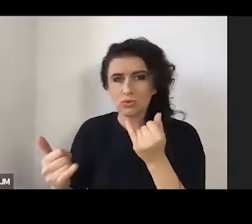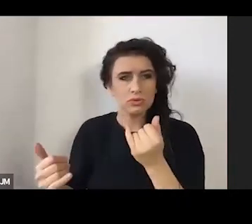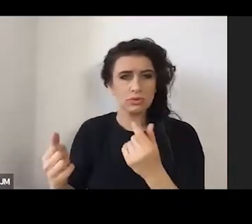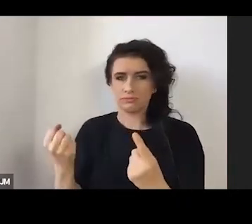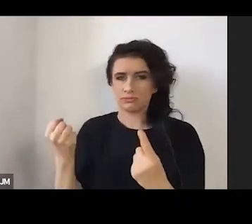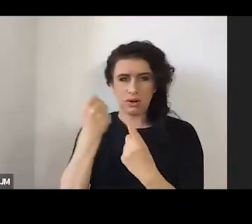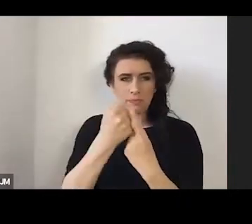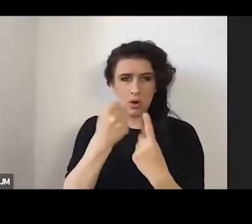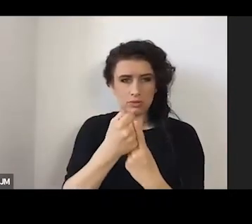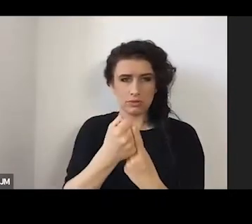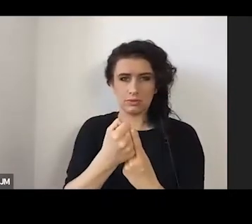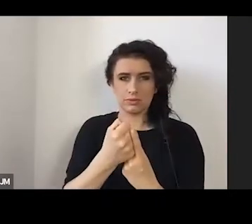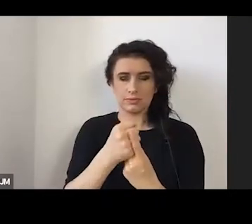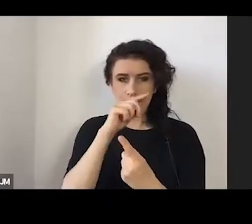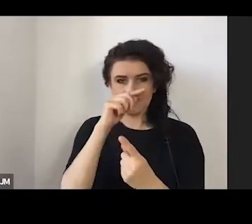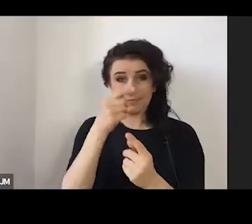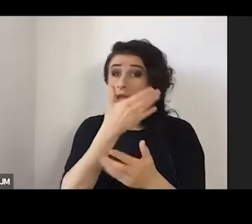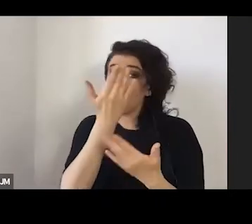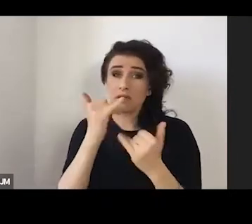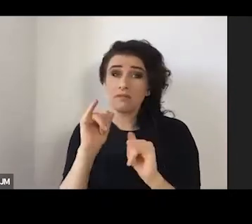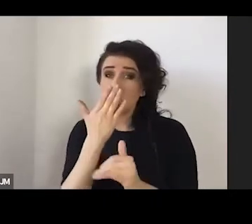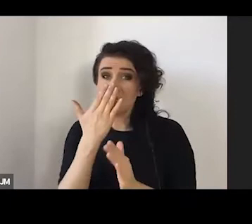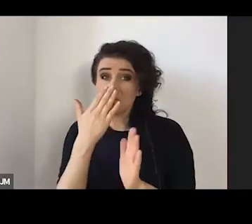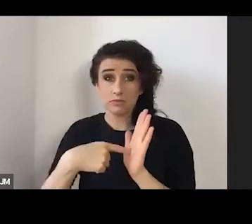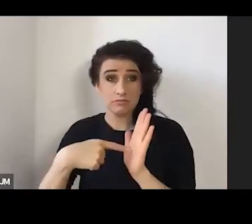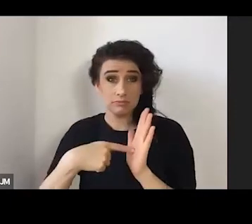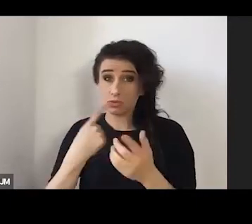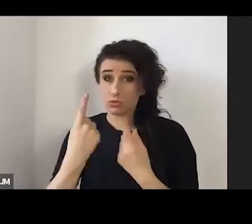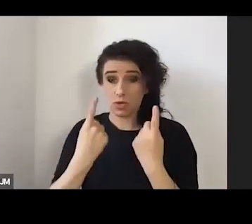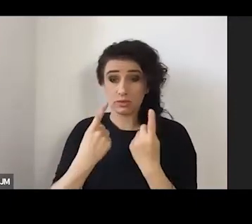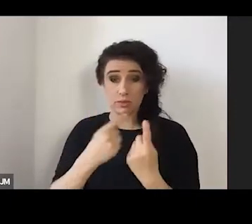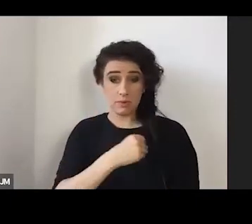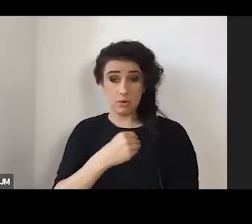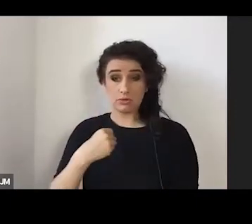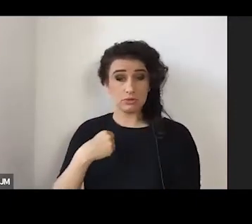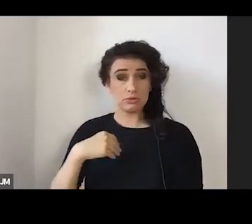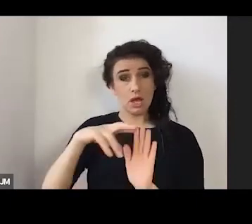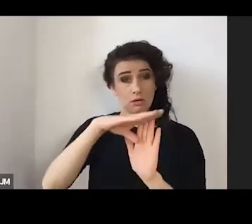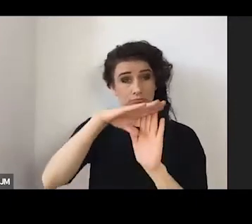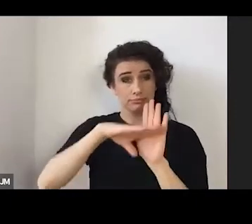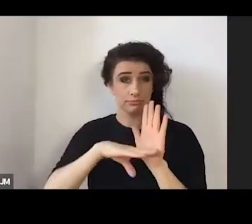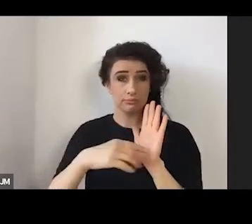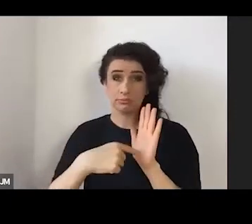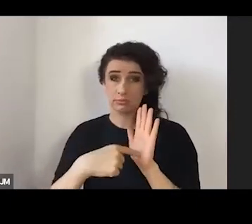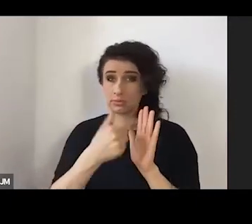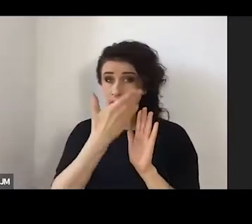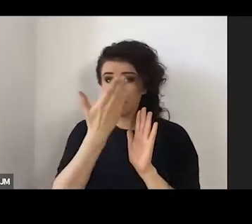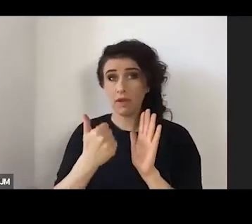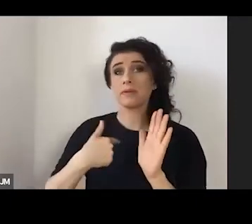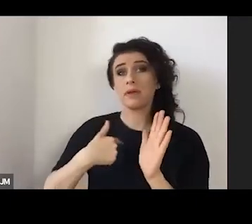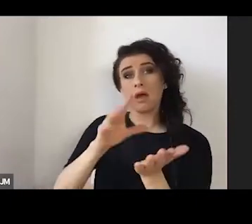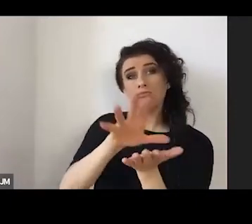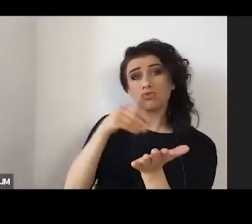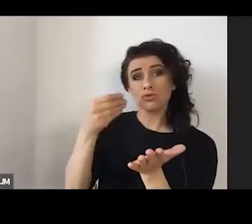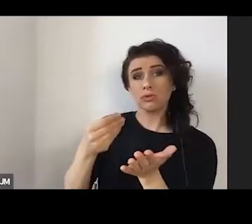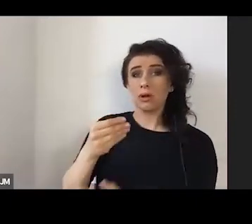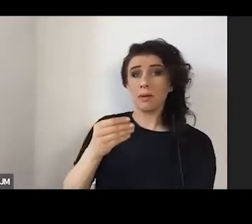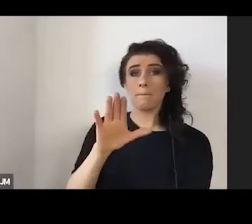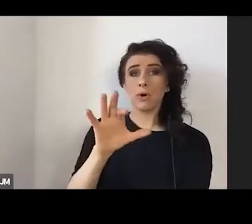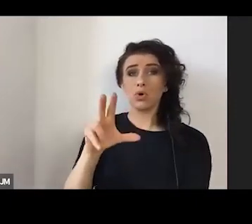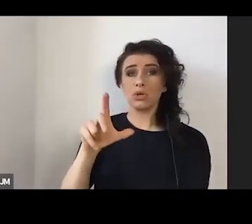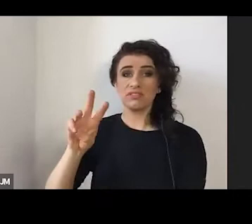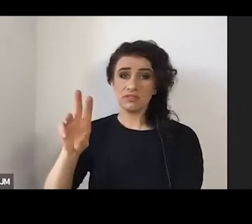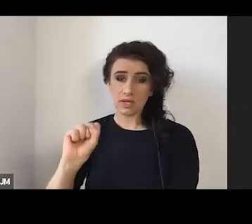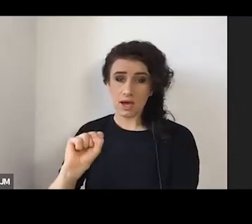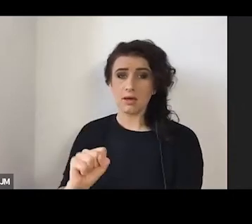but in Bolivia we got a law to prevent gender-based violence or to protect women in